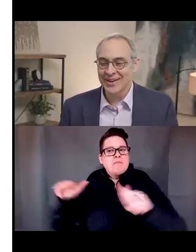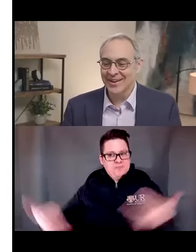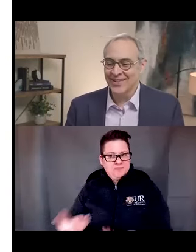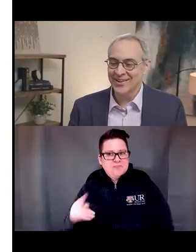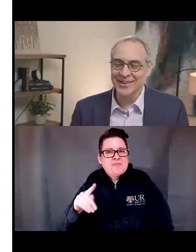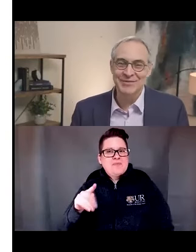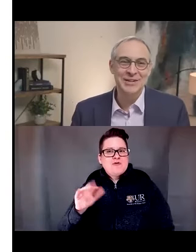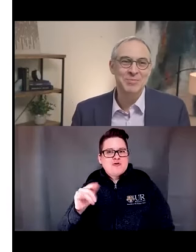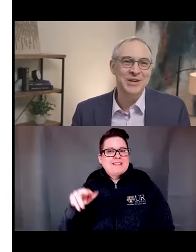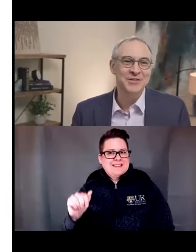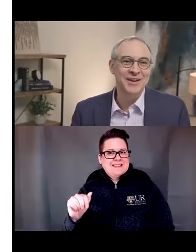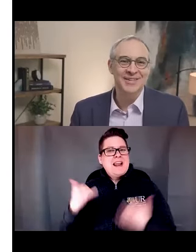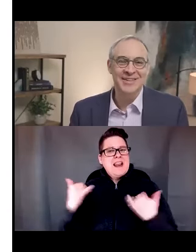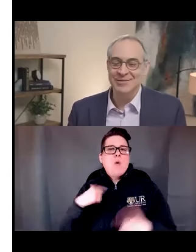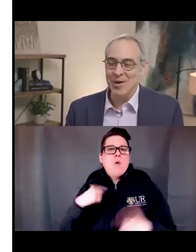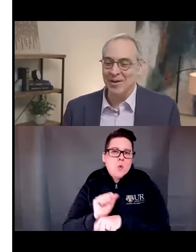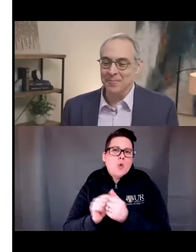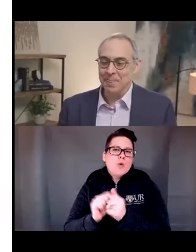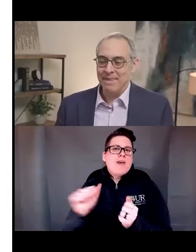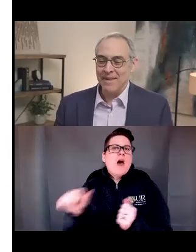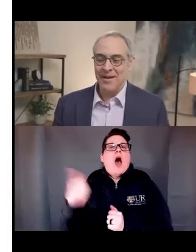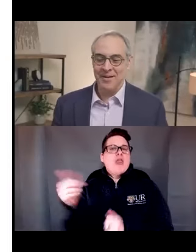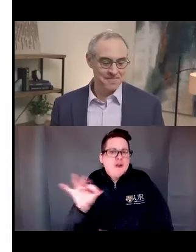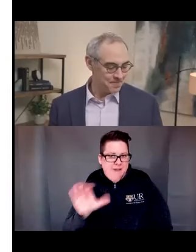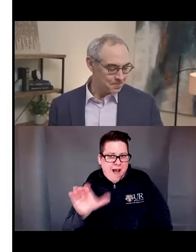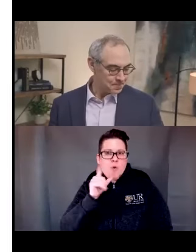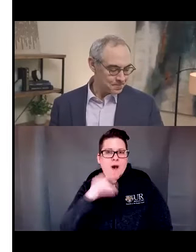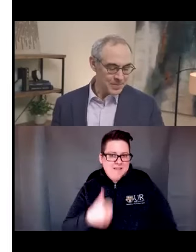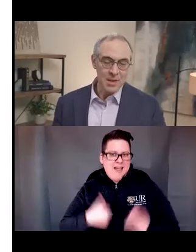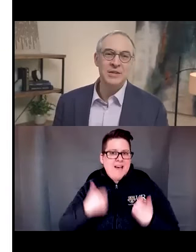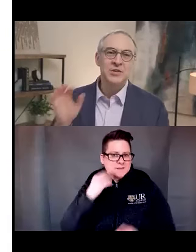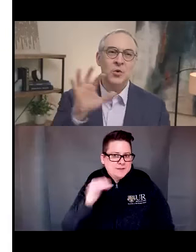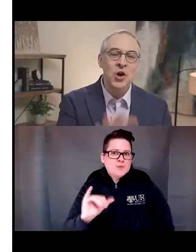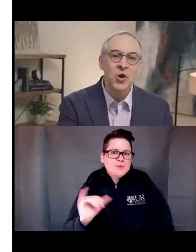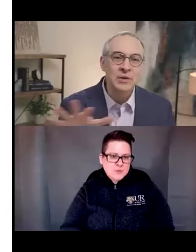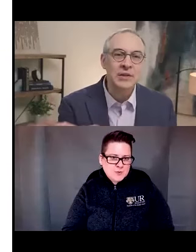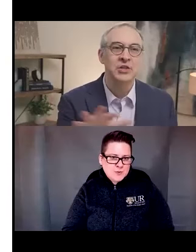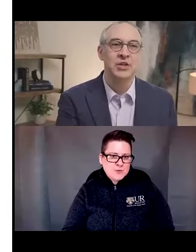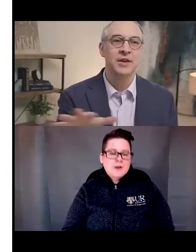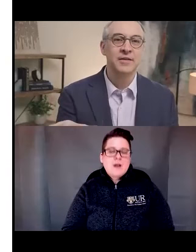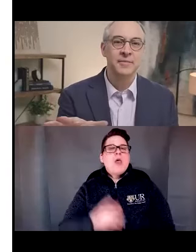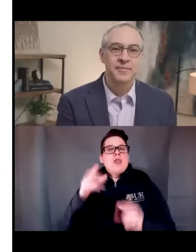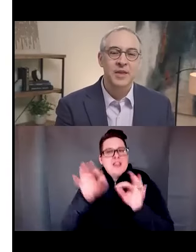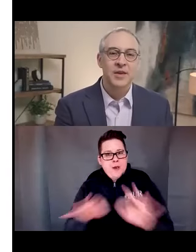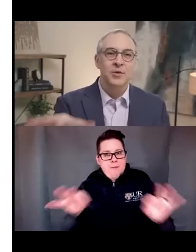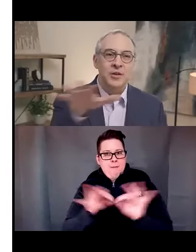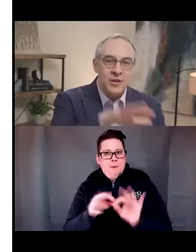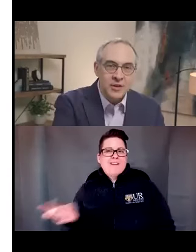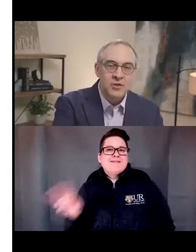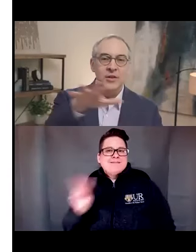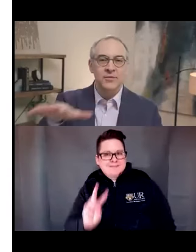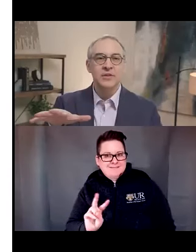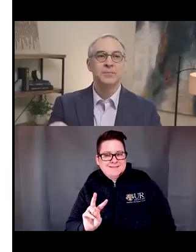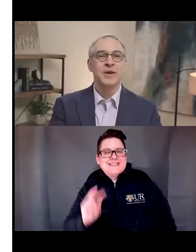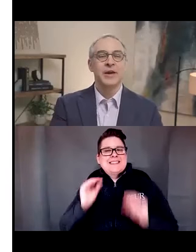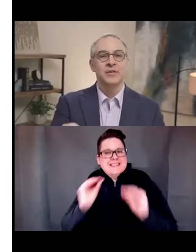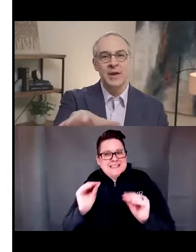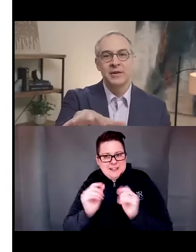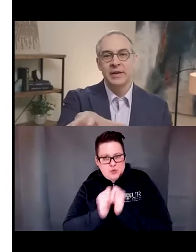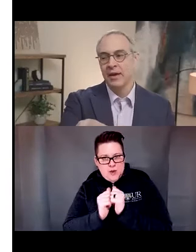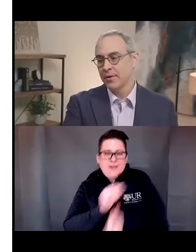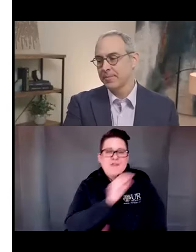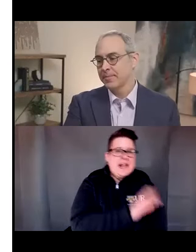with other lived experience faculty as well. But so co-teaching with clinical and lived